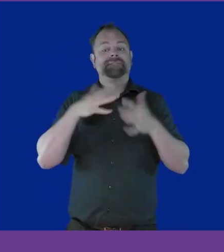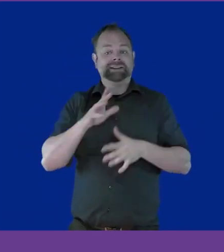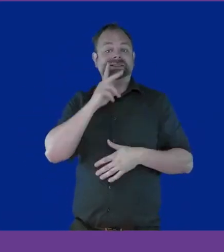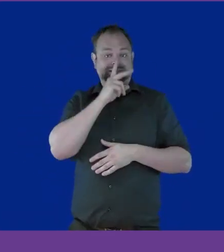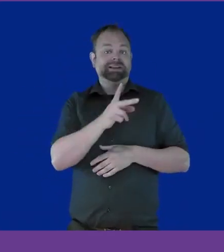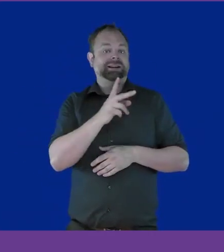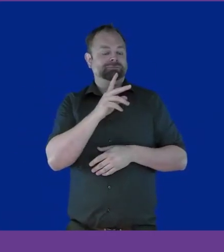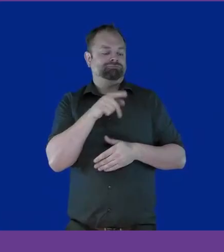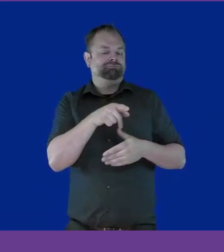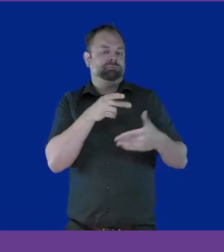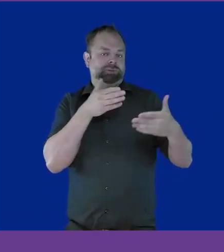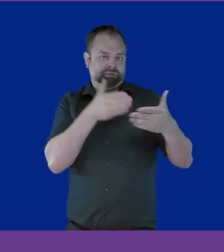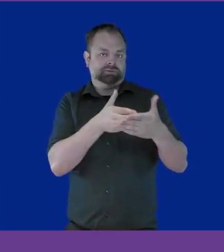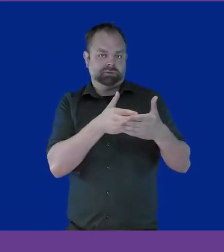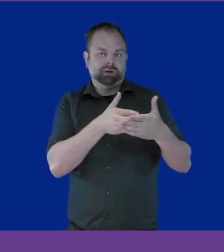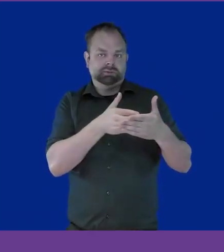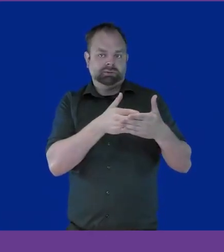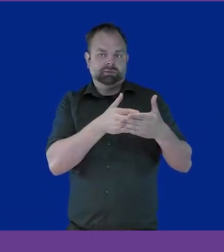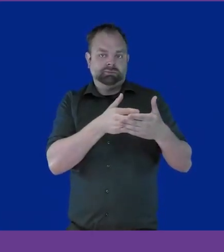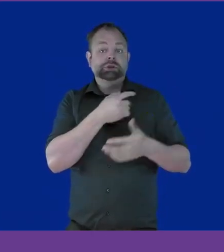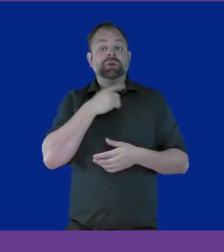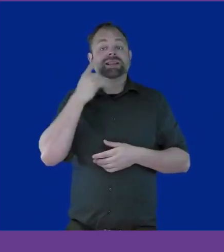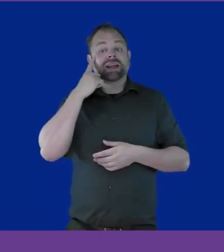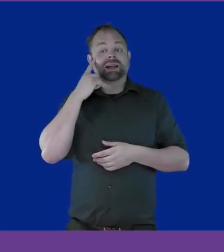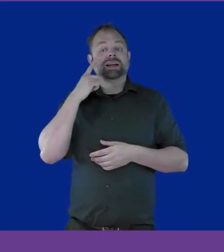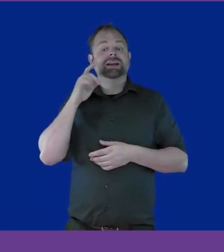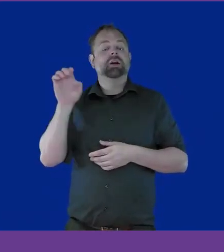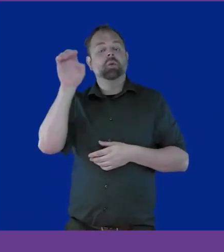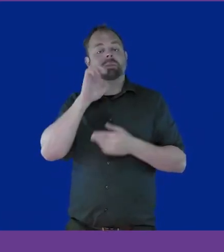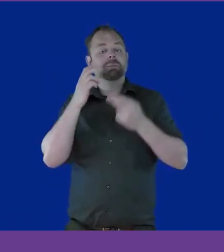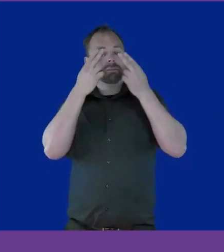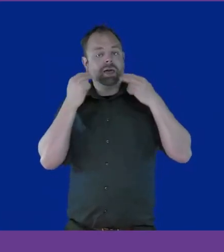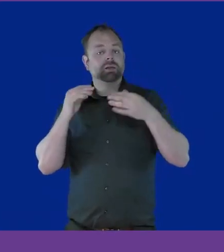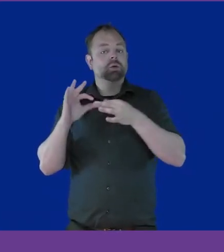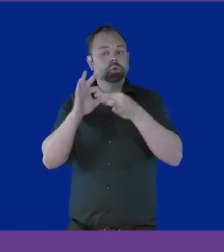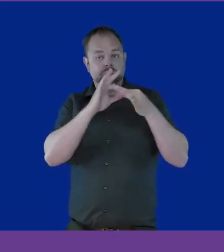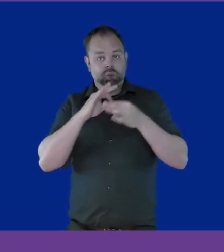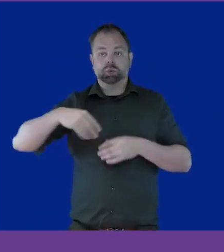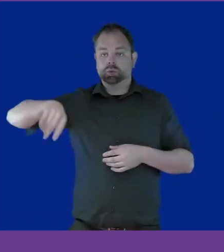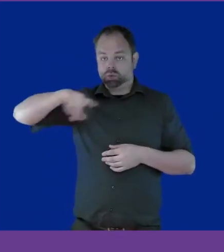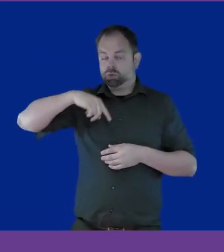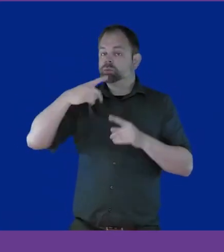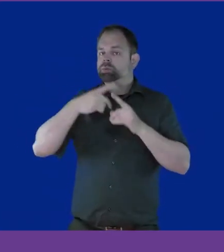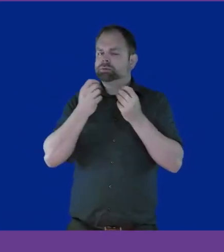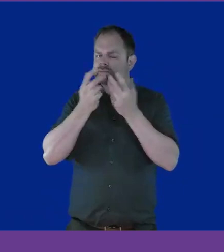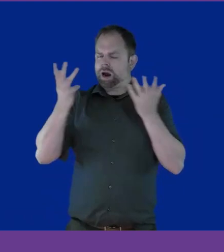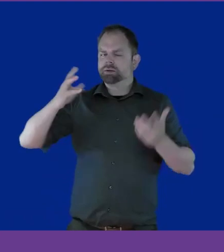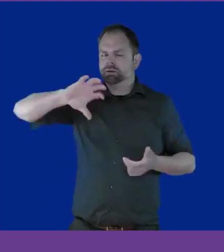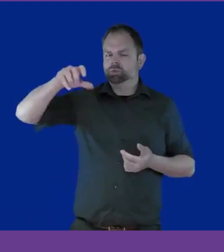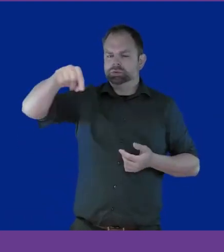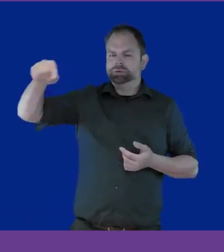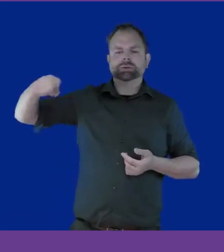in many of our member countries. The challenge is a bit what to do with it and who has the responsibility for the